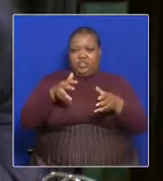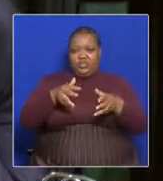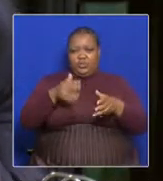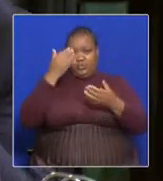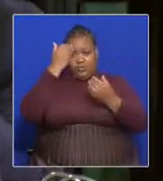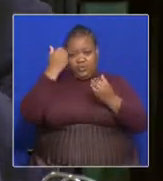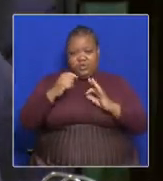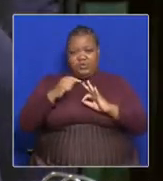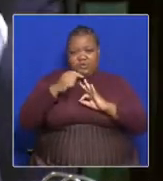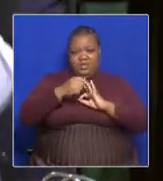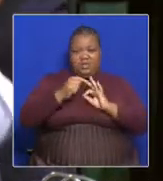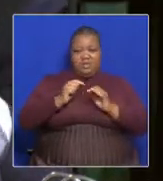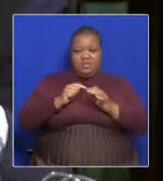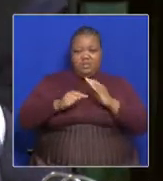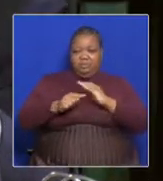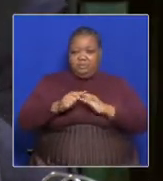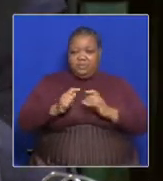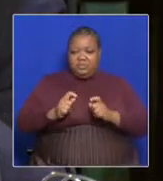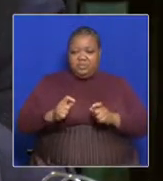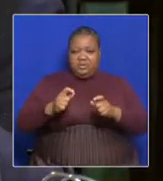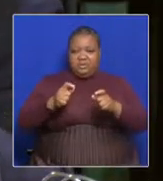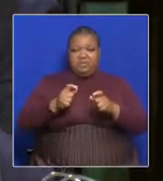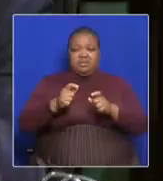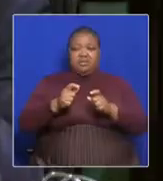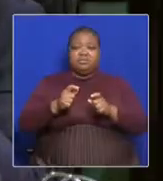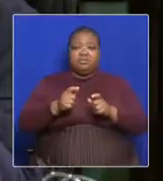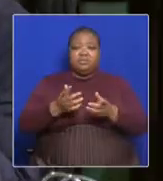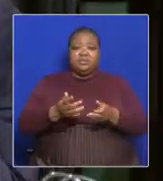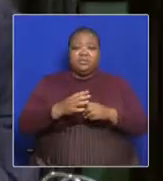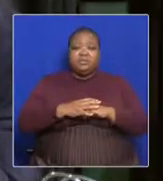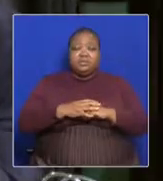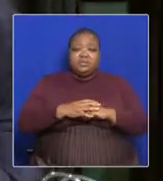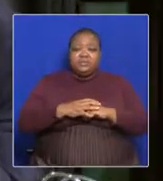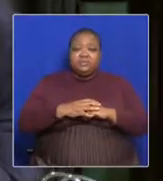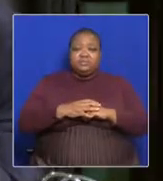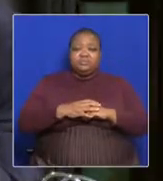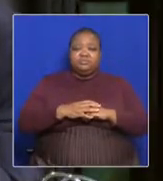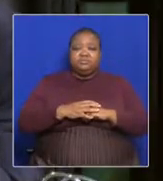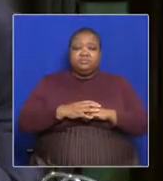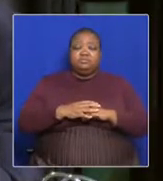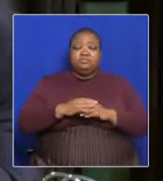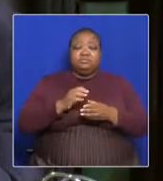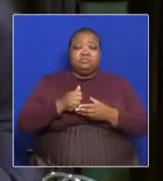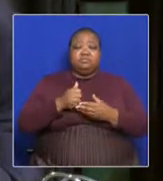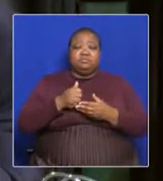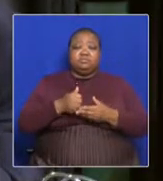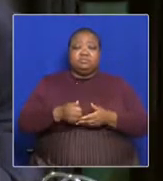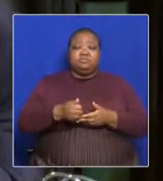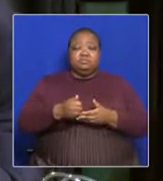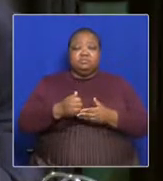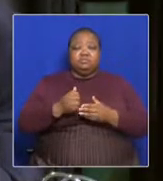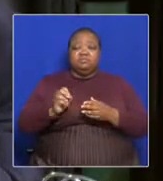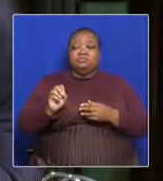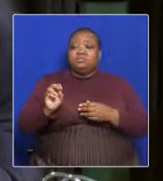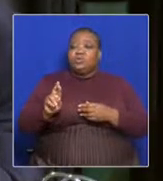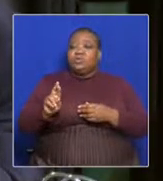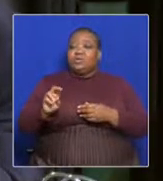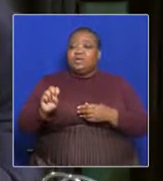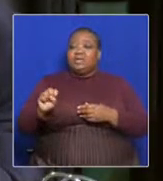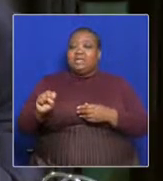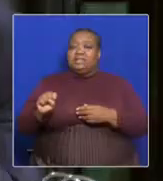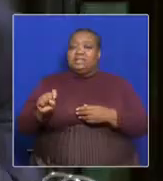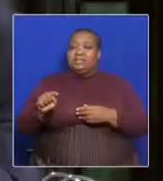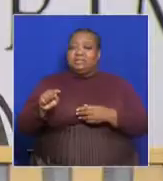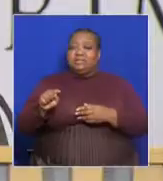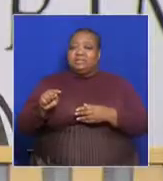in. And then perchance being assisted by the ORS subs members.